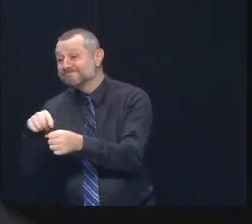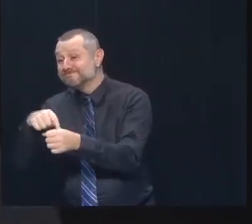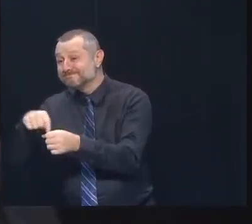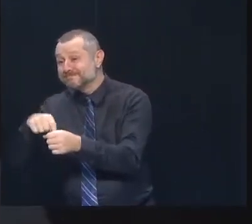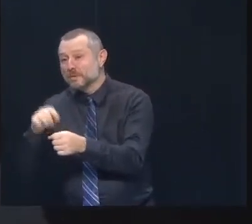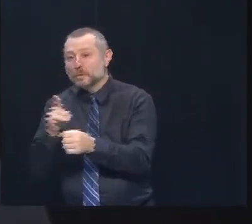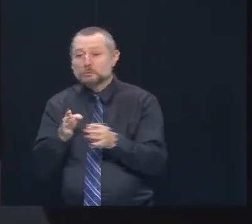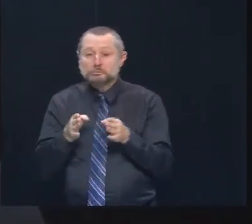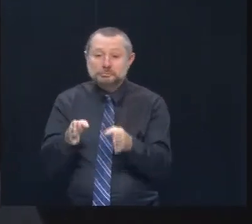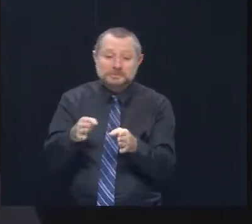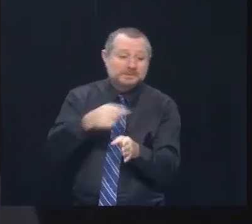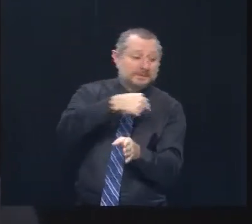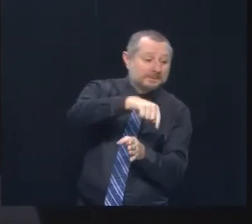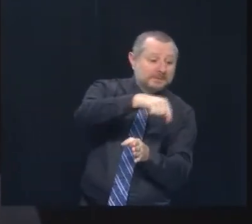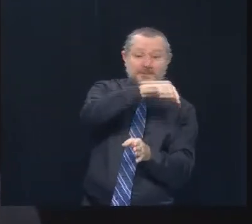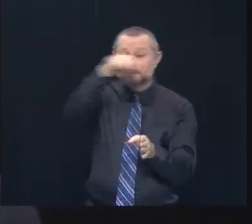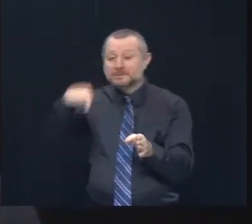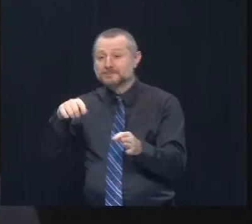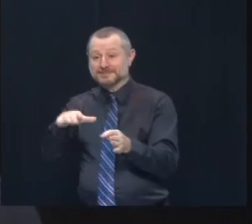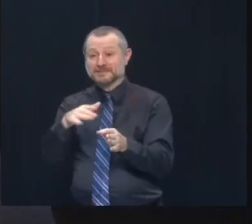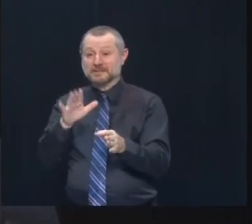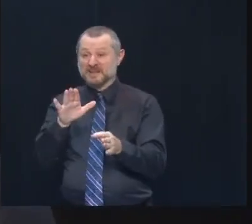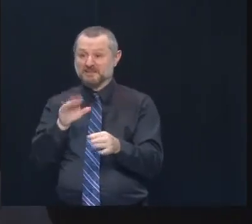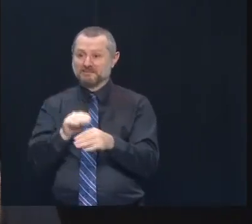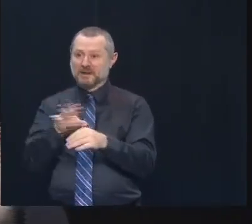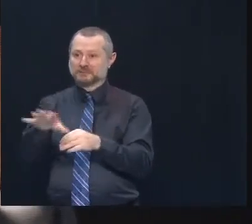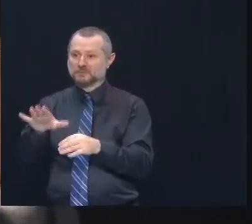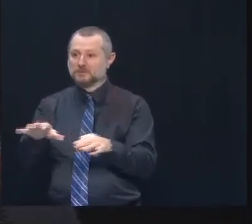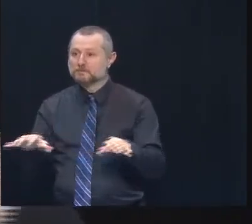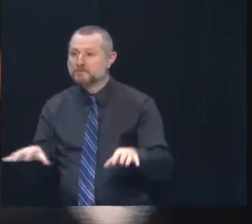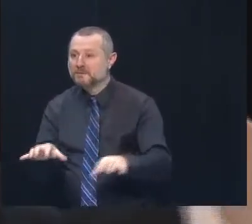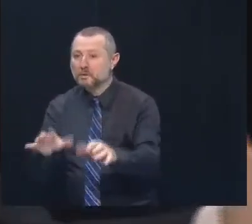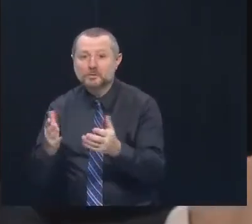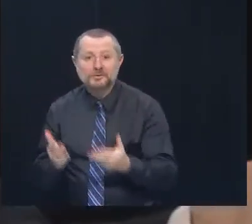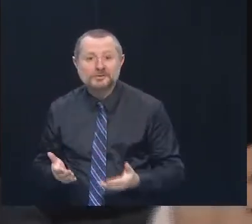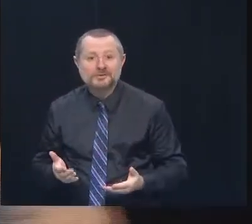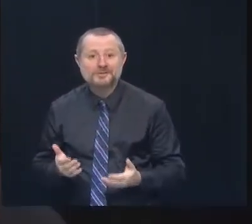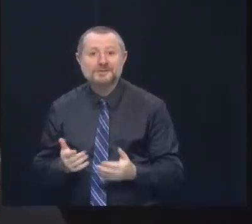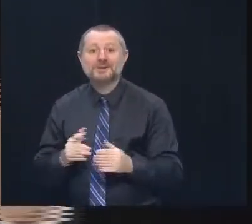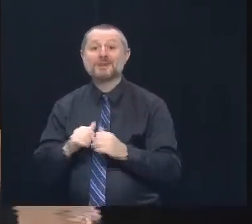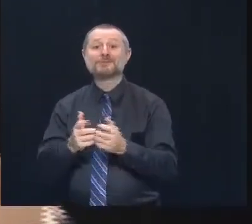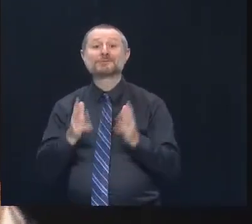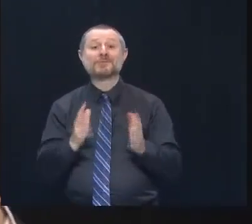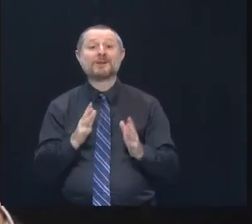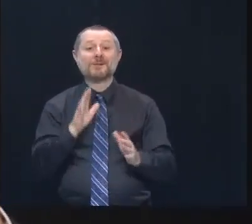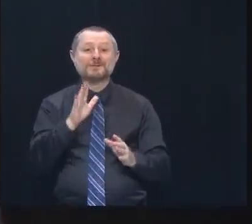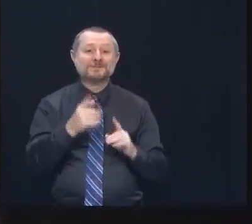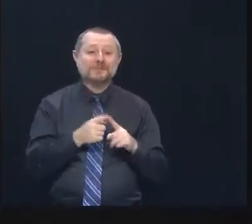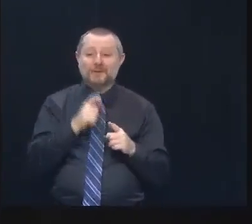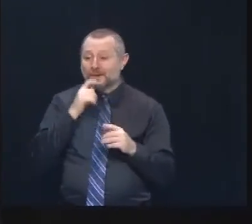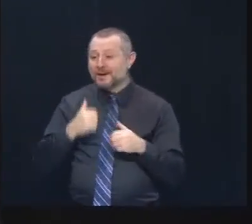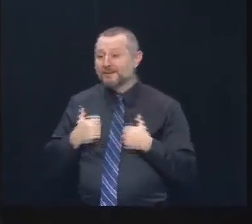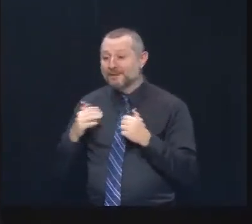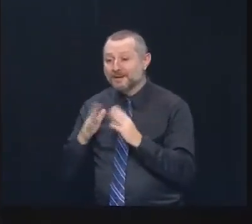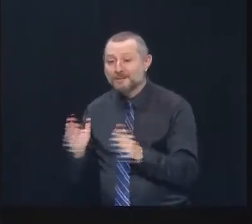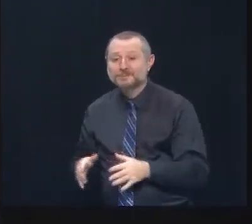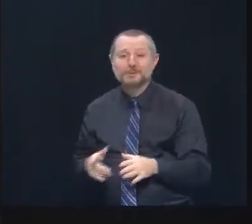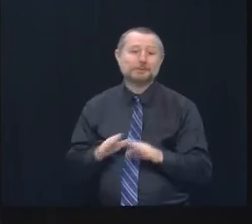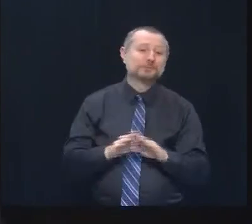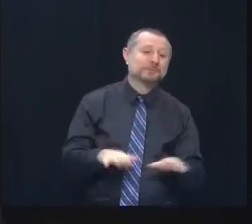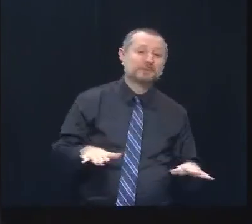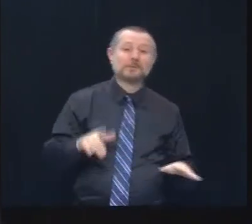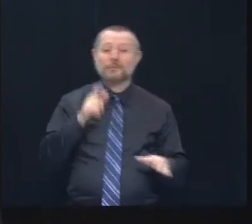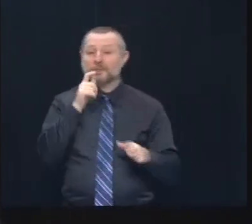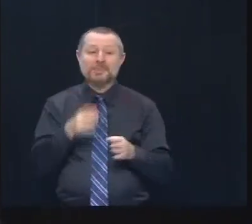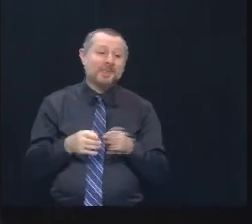And I think not only does it affect your behavior, you talk to your household, you talk to your children, you talk to your neighbor, you hear